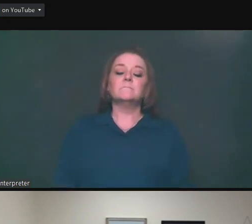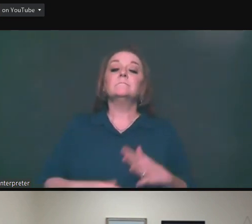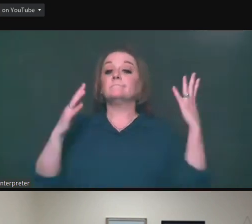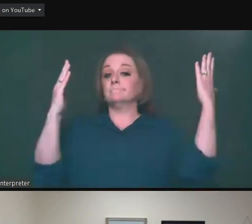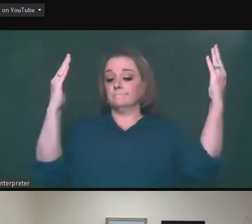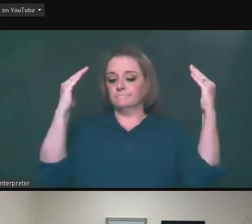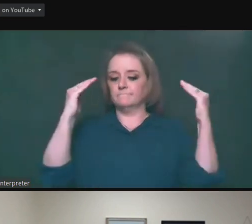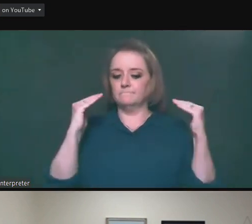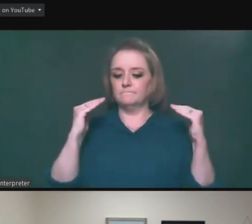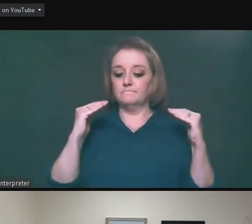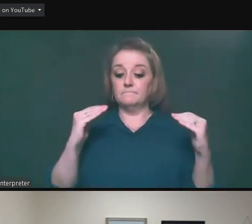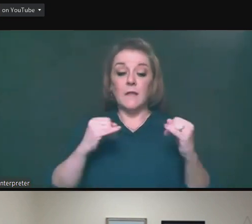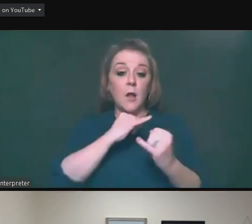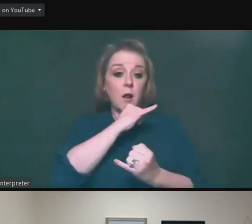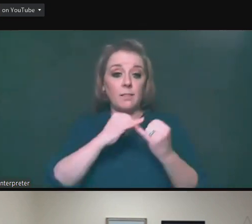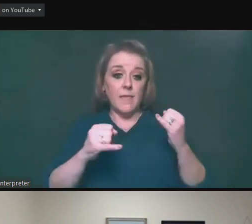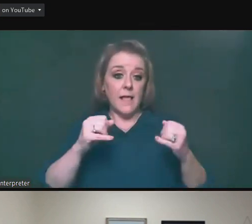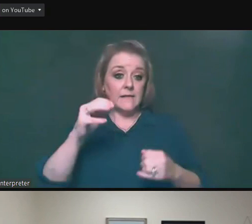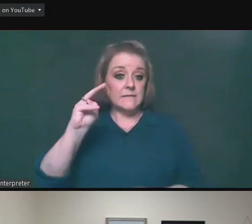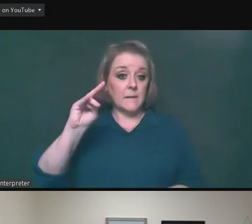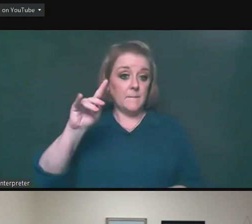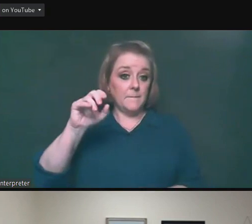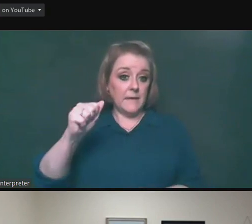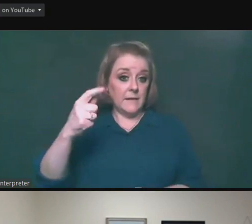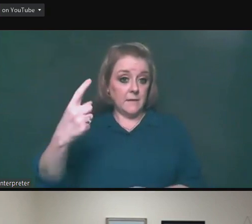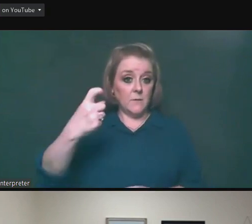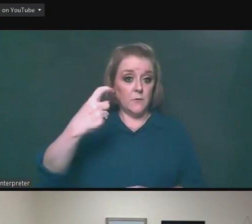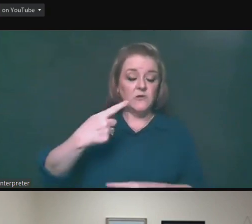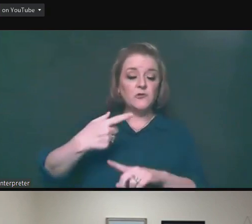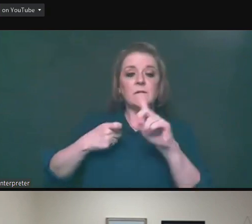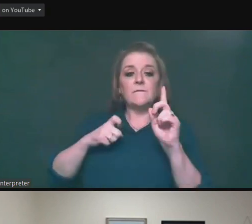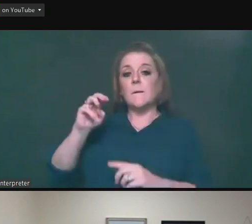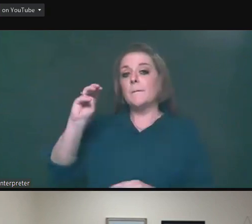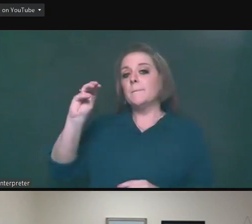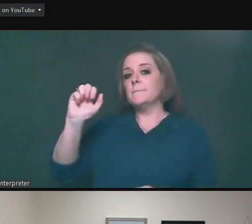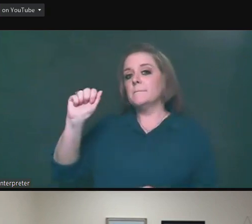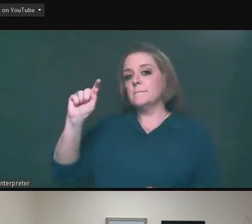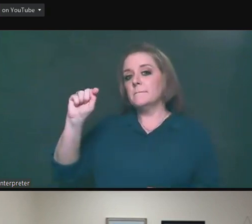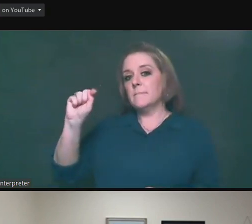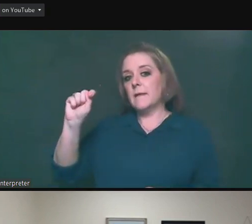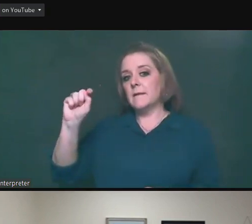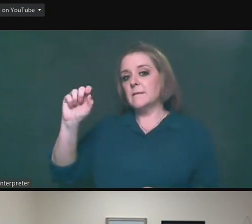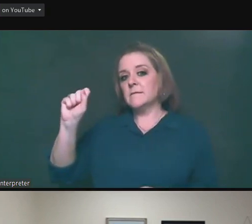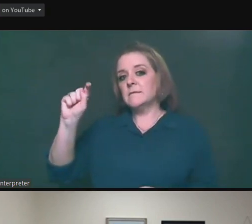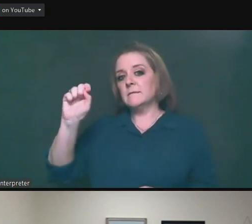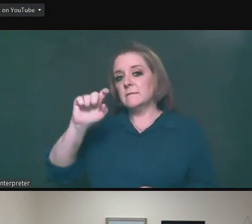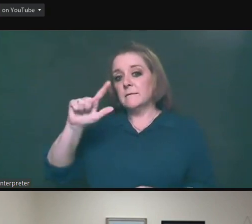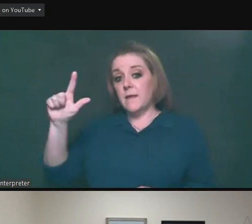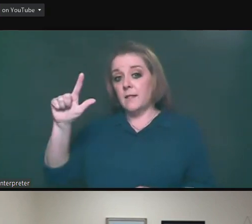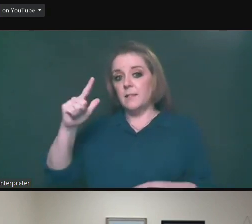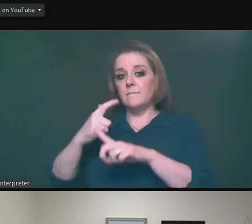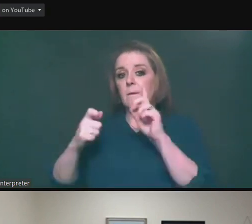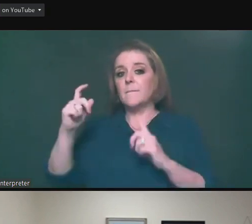Okay, and our last media question is from Matthew Stell of KMAC.